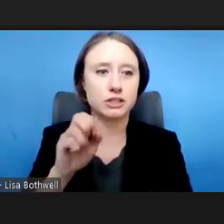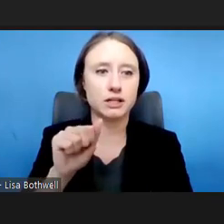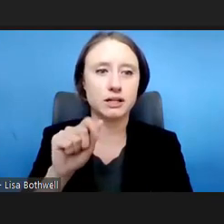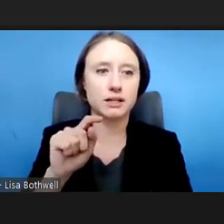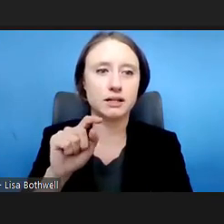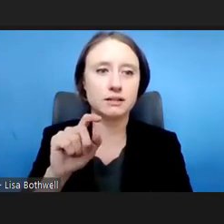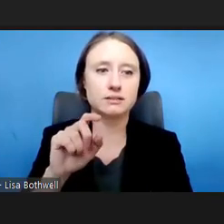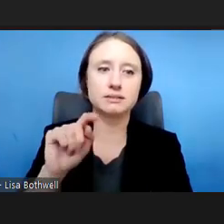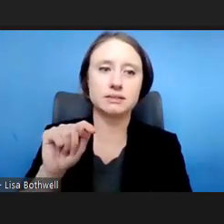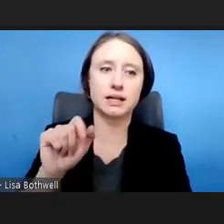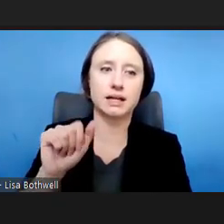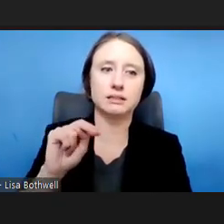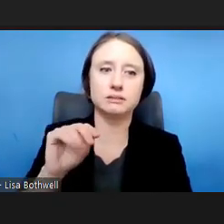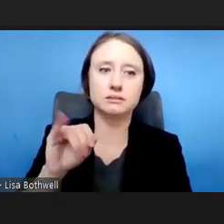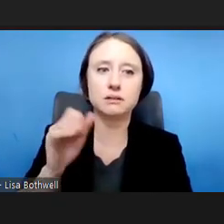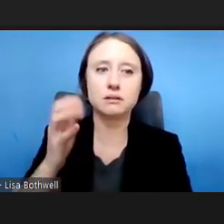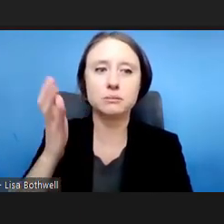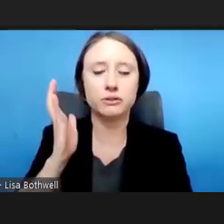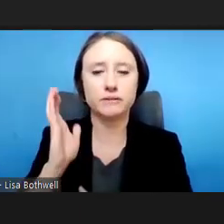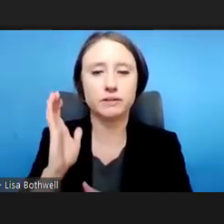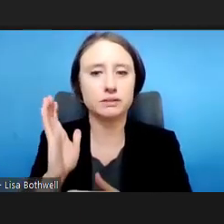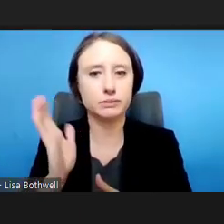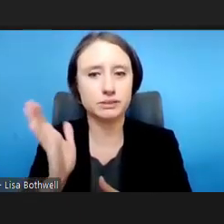I was able to find this statistic